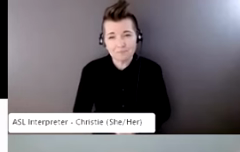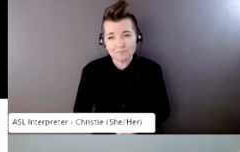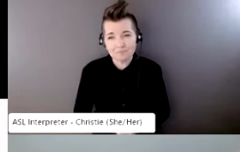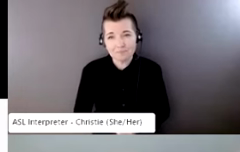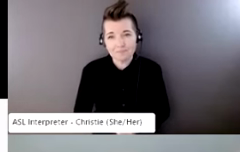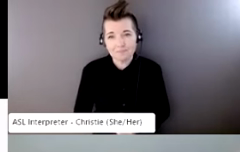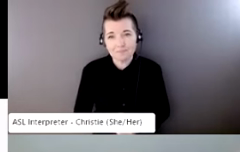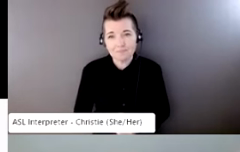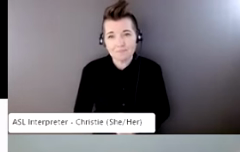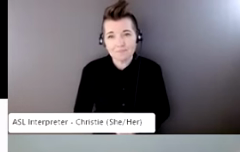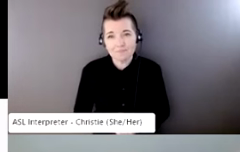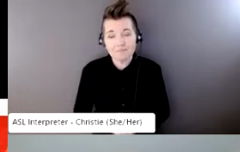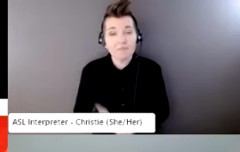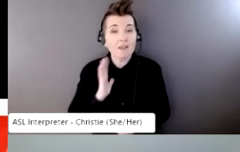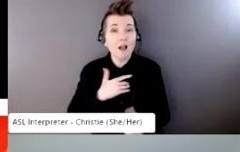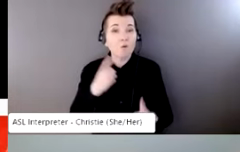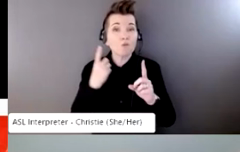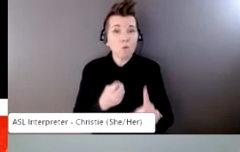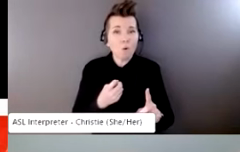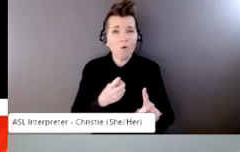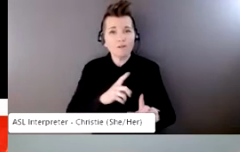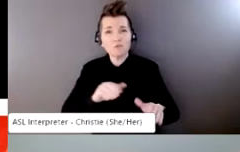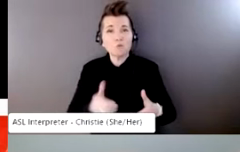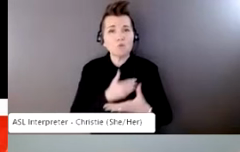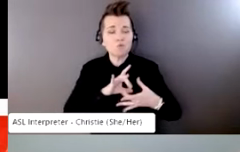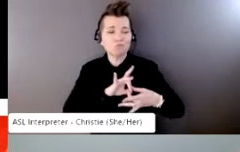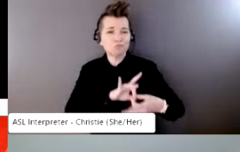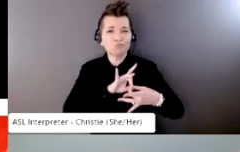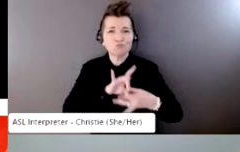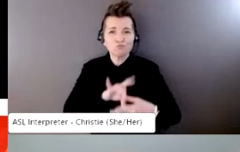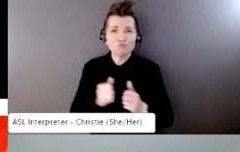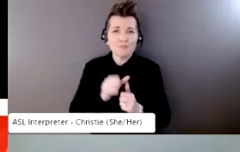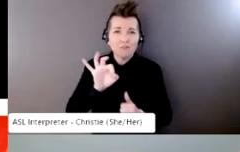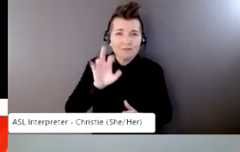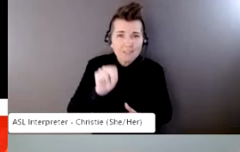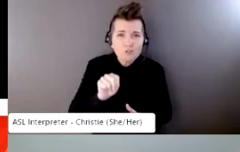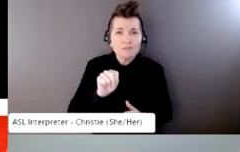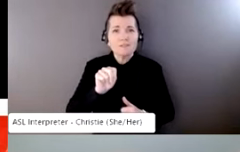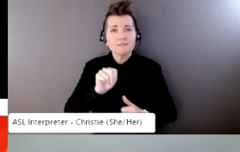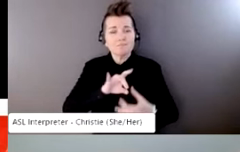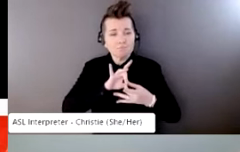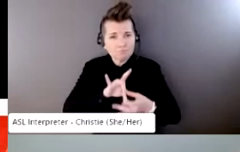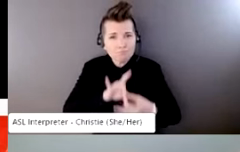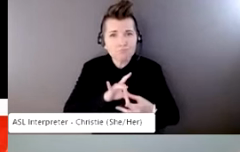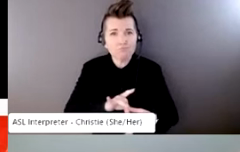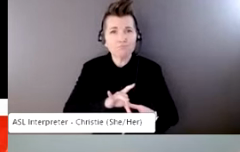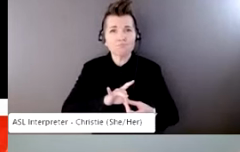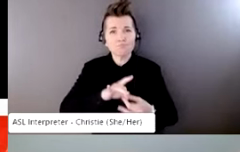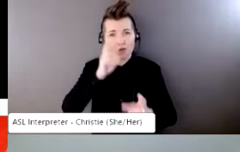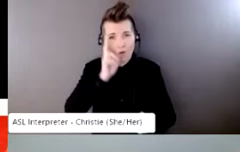we seek a new relationship with the original peoples of this land, and hopefully one that is based in honor and deep